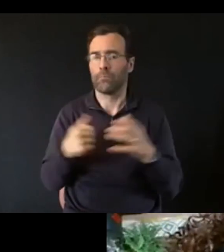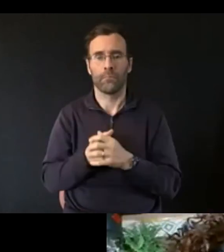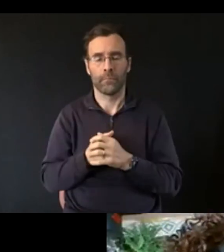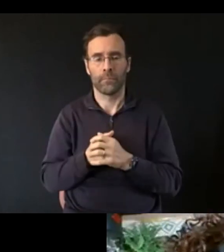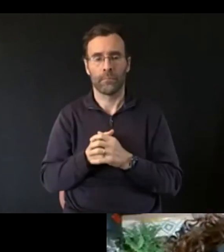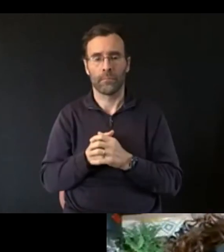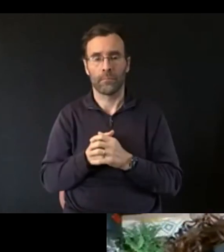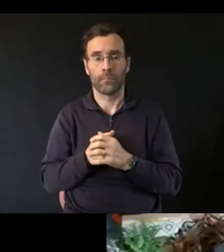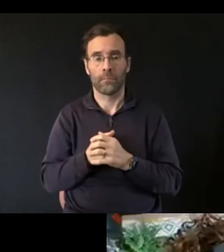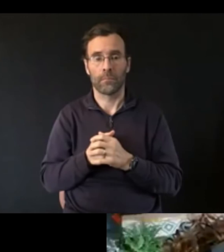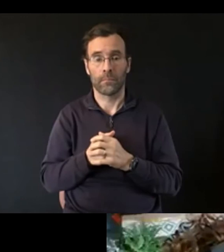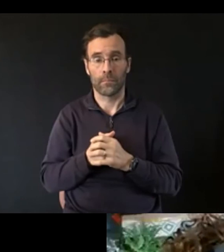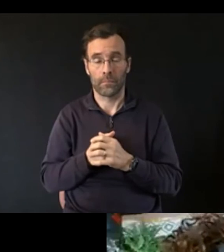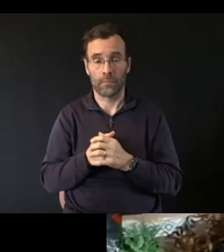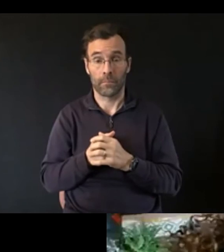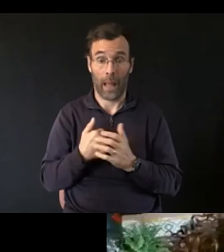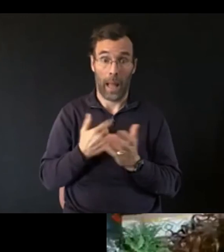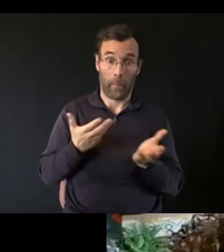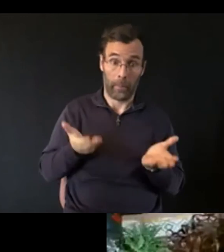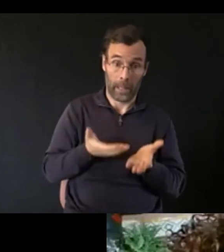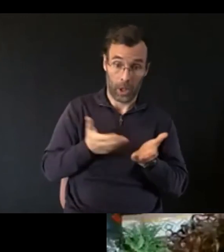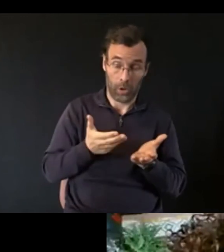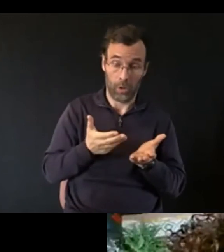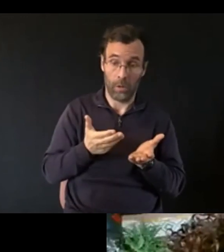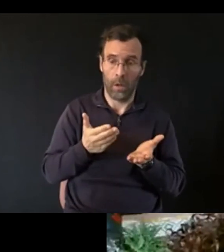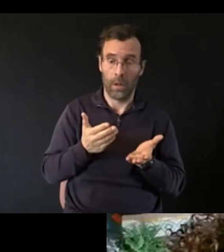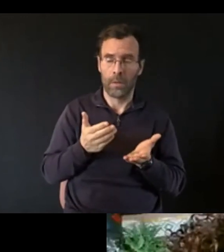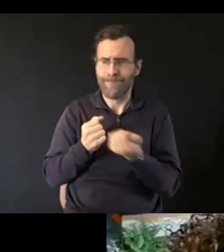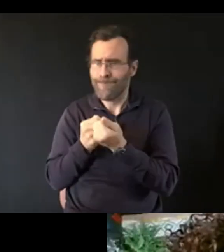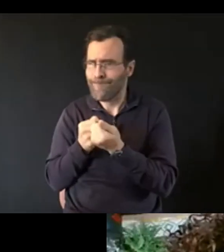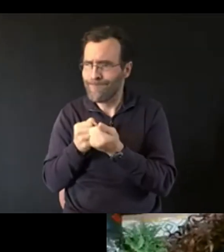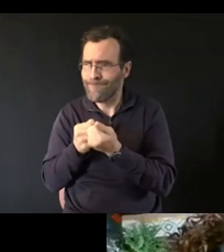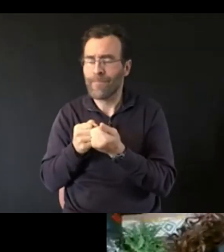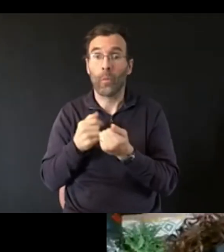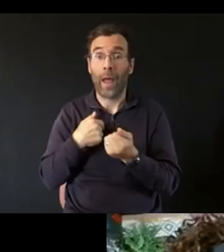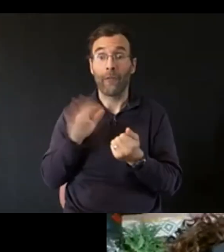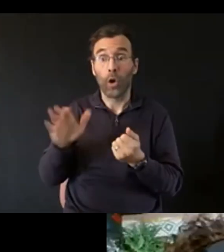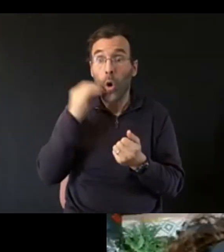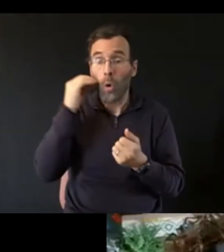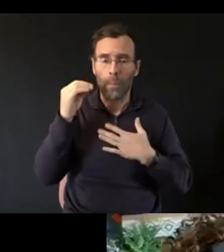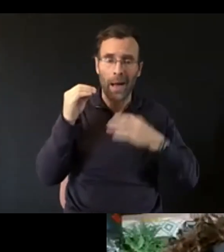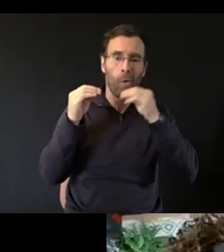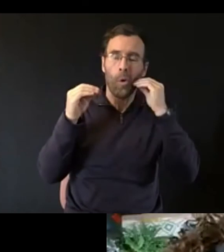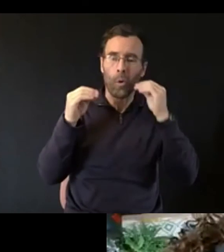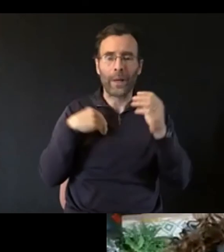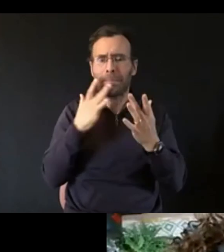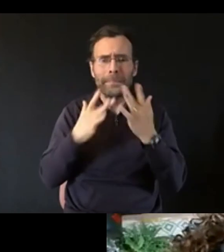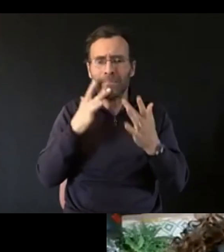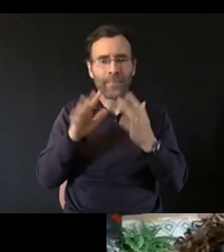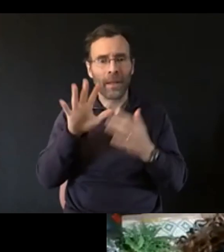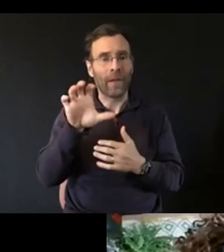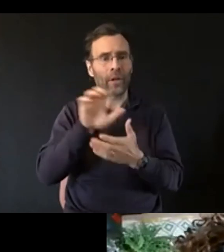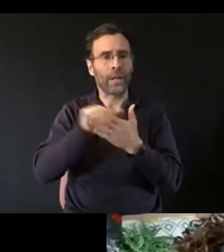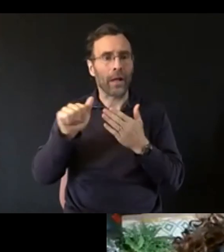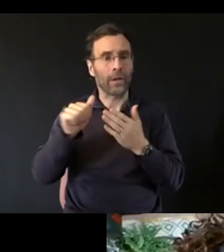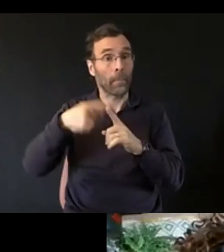out, because I'm here and she has her home, we've been able to eke out like about $500 a month to have a